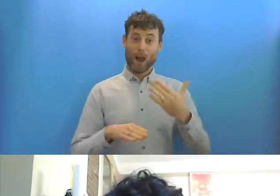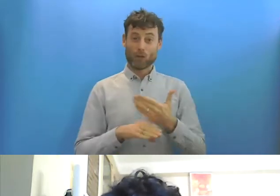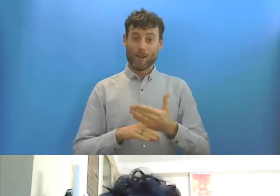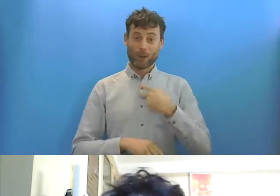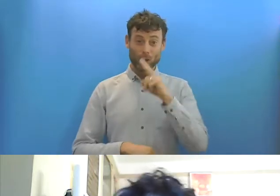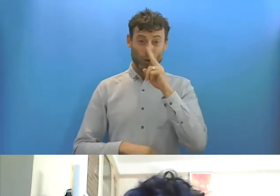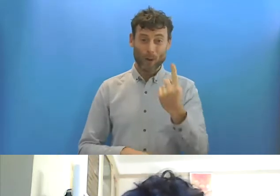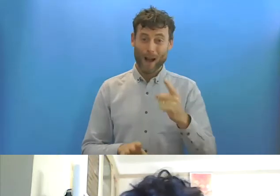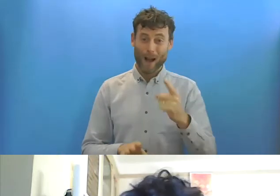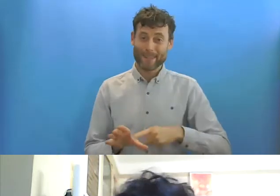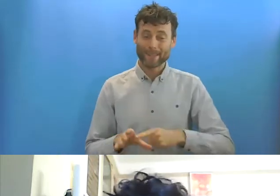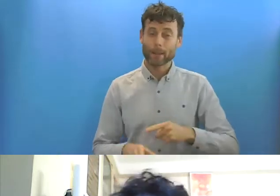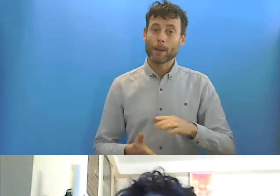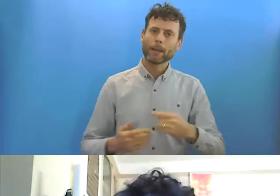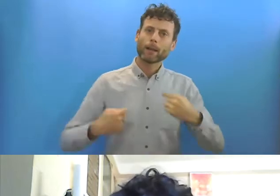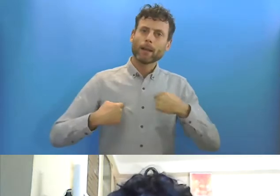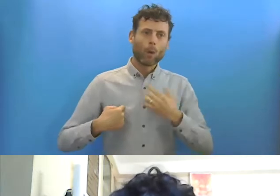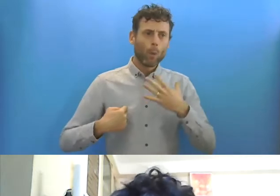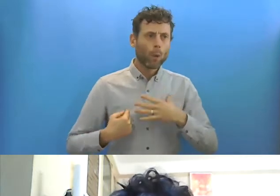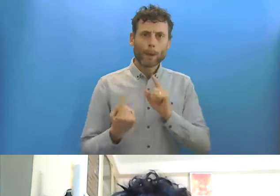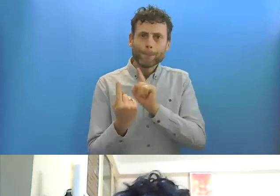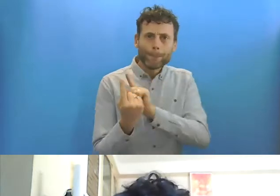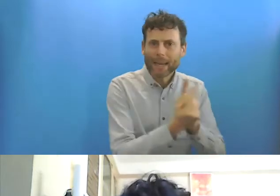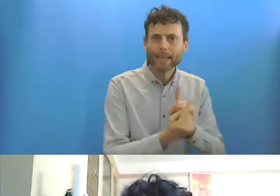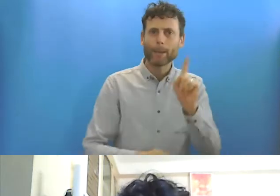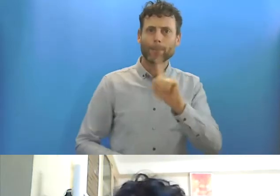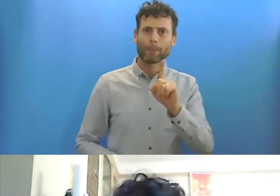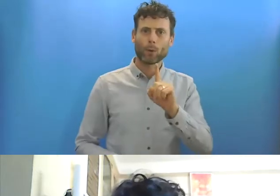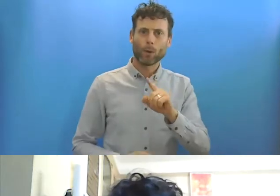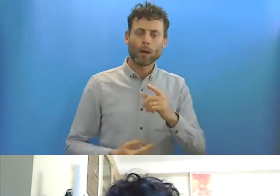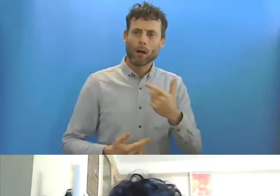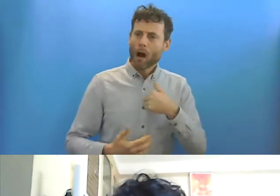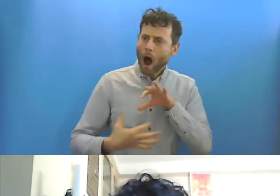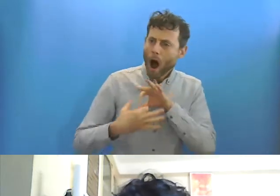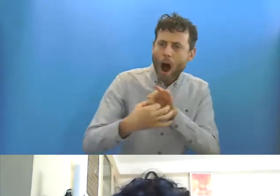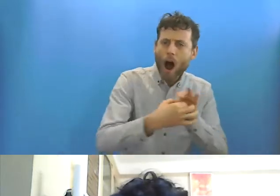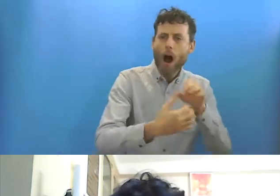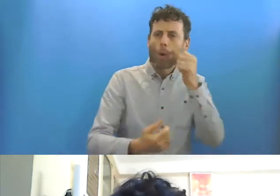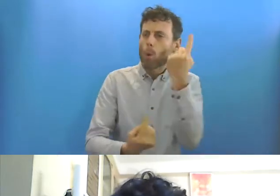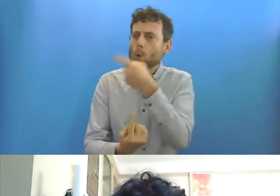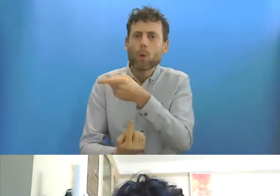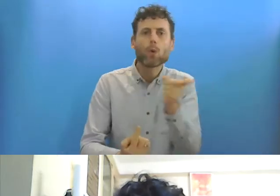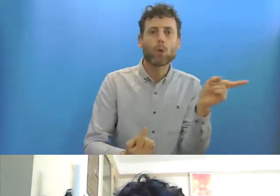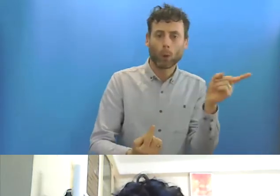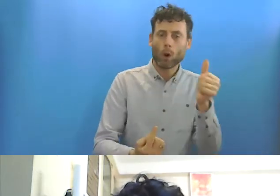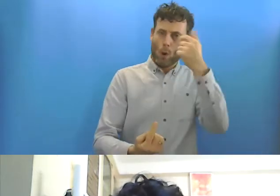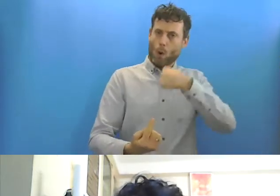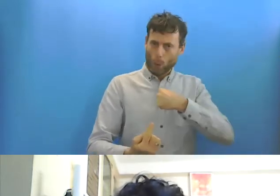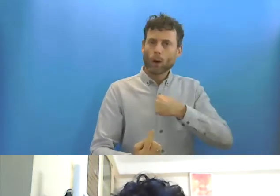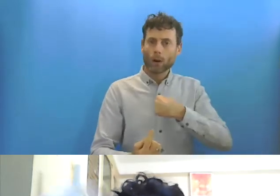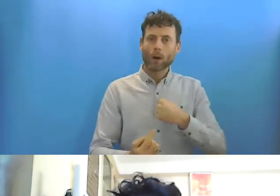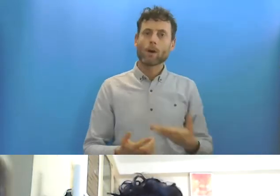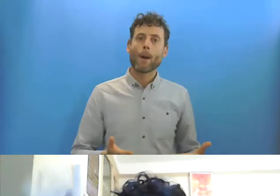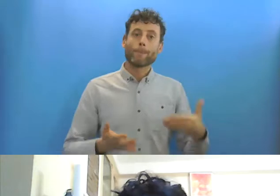opportunity to get to meet and make new kind of artist connections and to discover the work that's out there. And also I'm really looking forward to having a platform I can